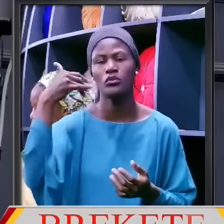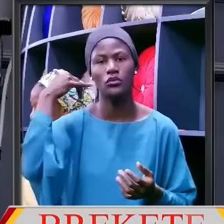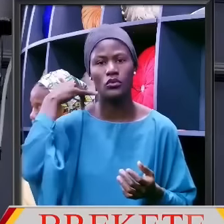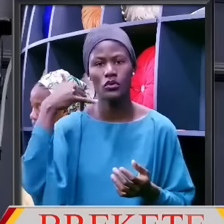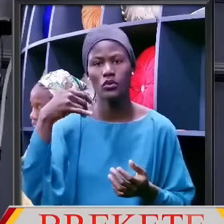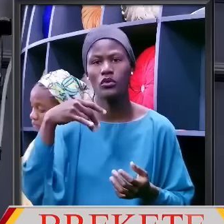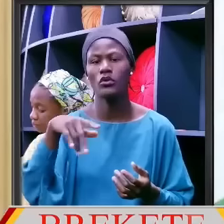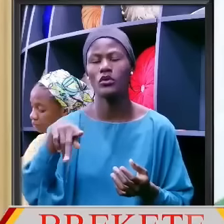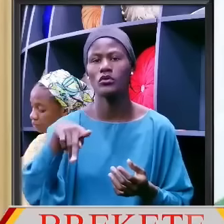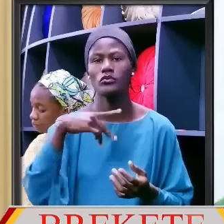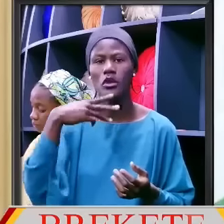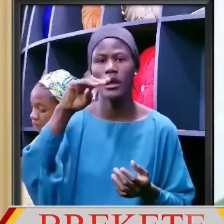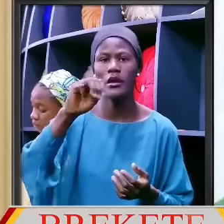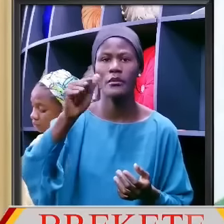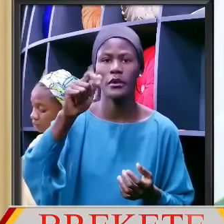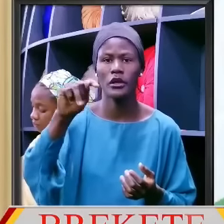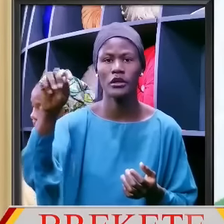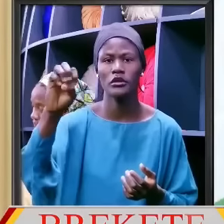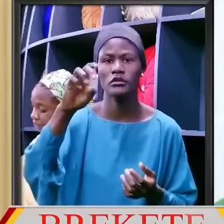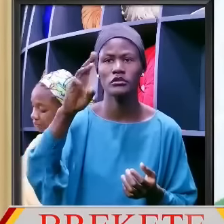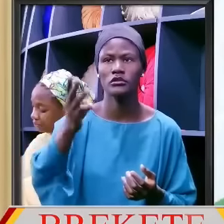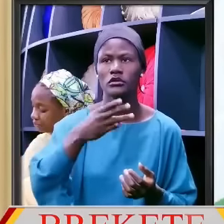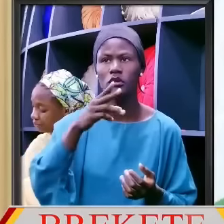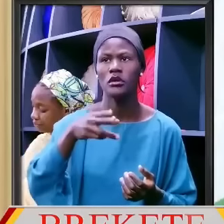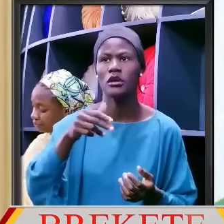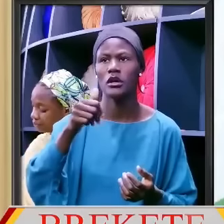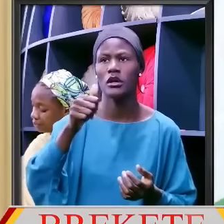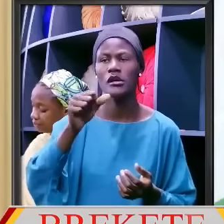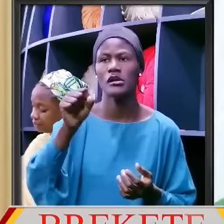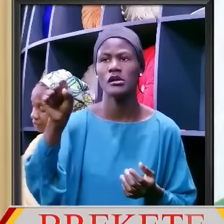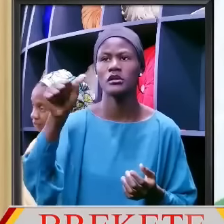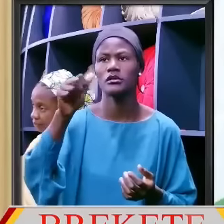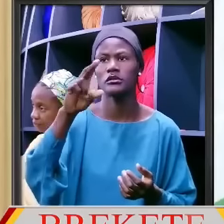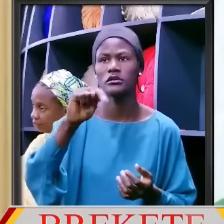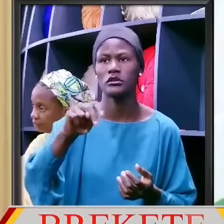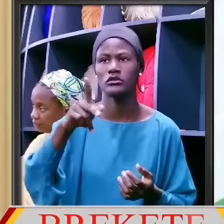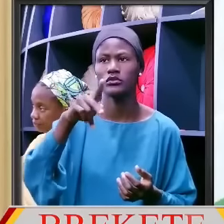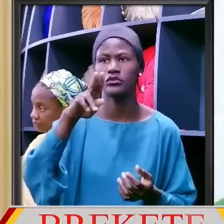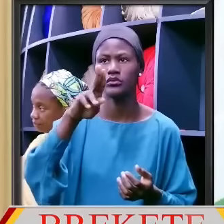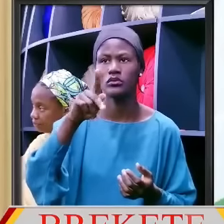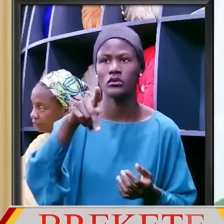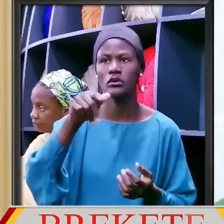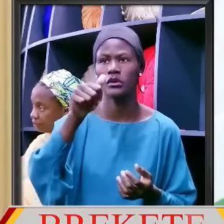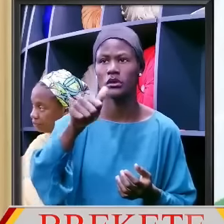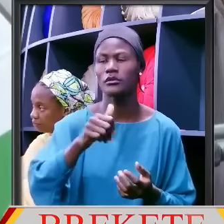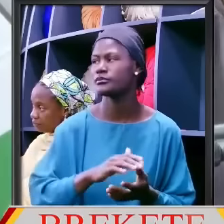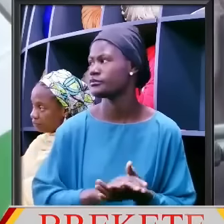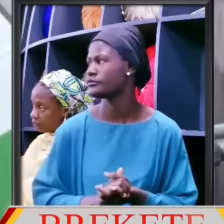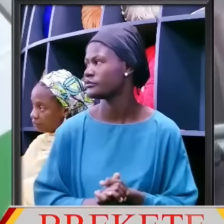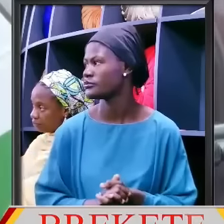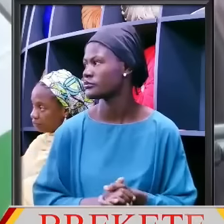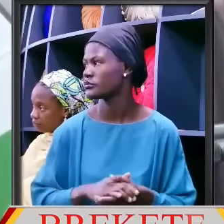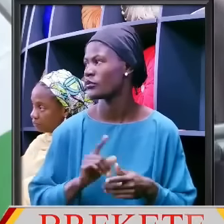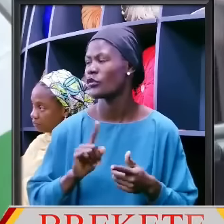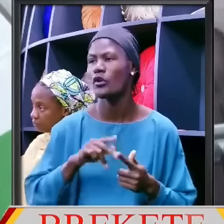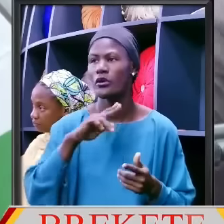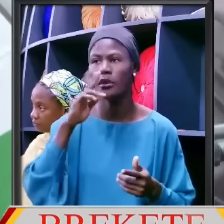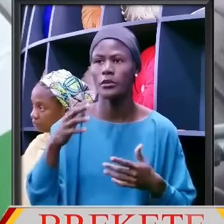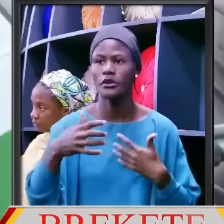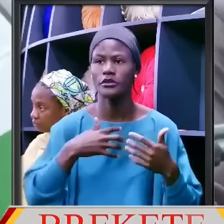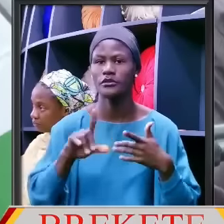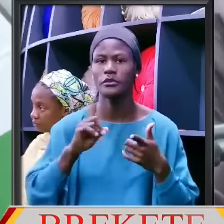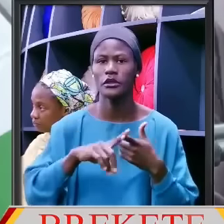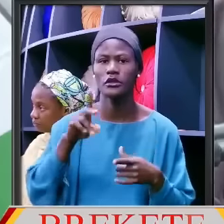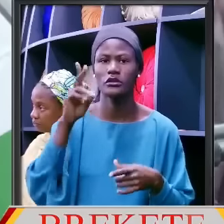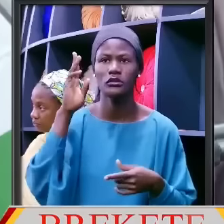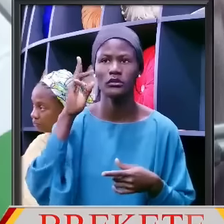Bishop Matthew Hassan Kuka, make we report this matter to them. Okay, sir. Thank